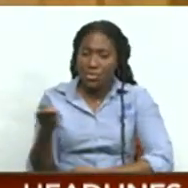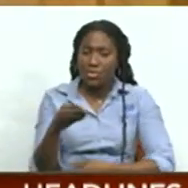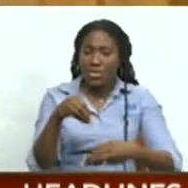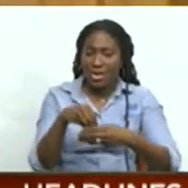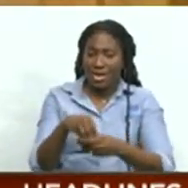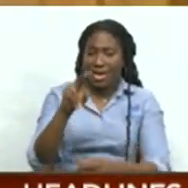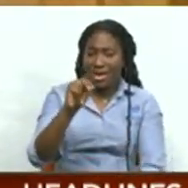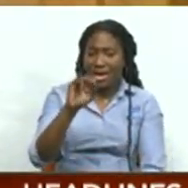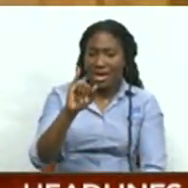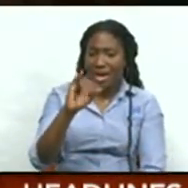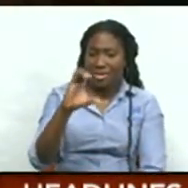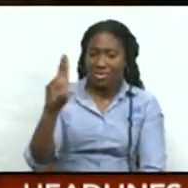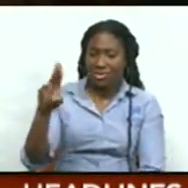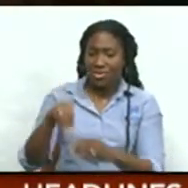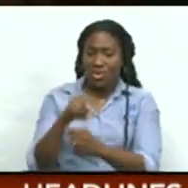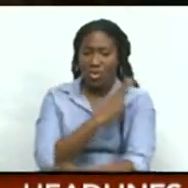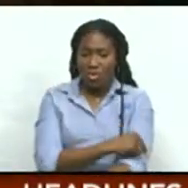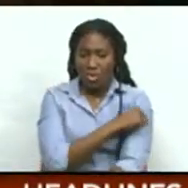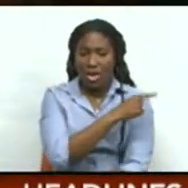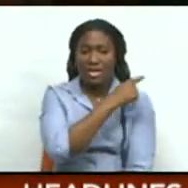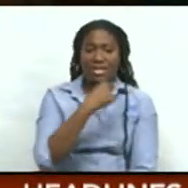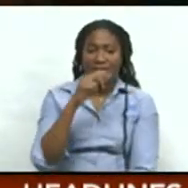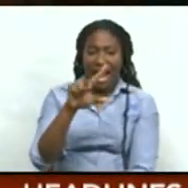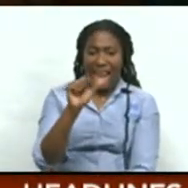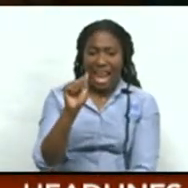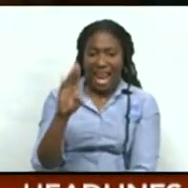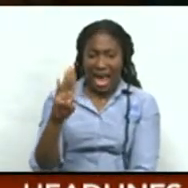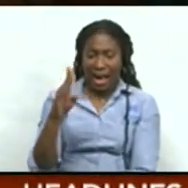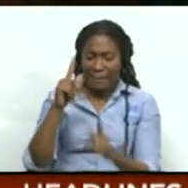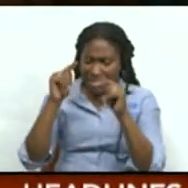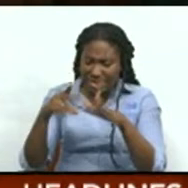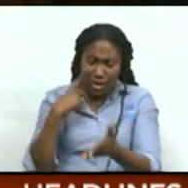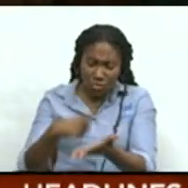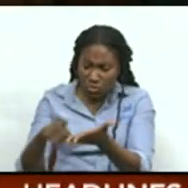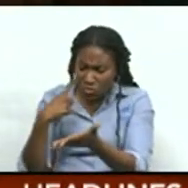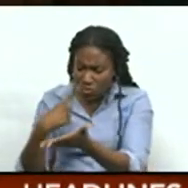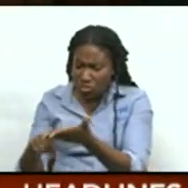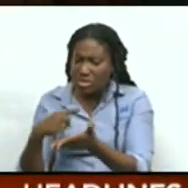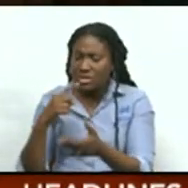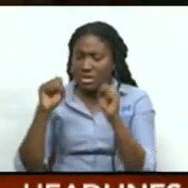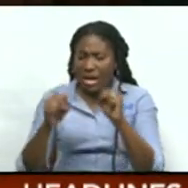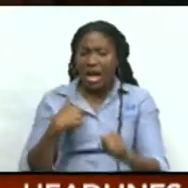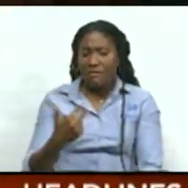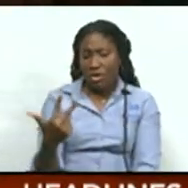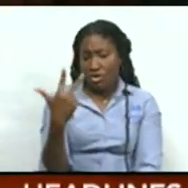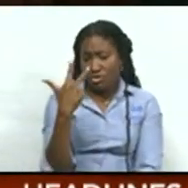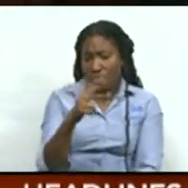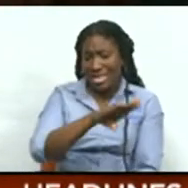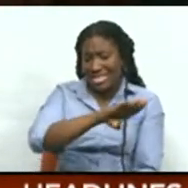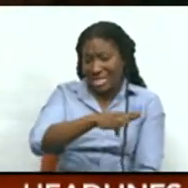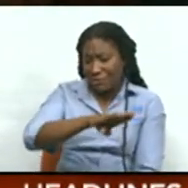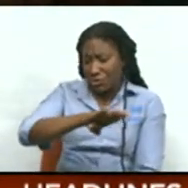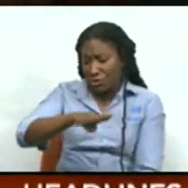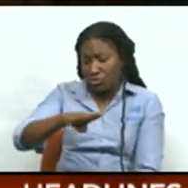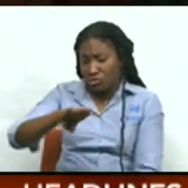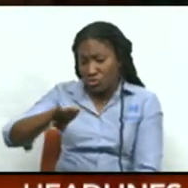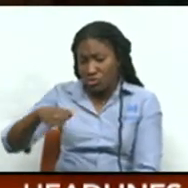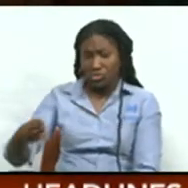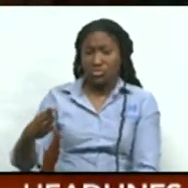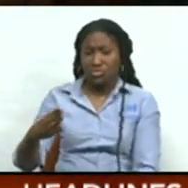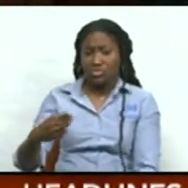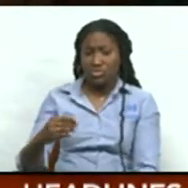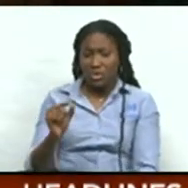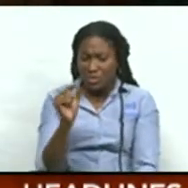care unit. Laboratory testing has revealed the presence of three different organisms known to